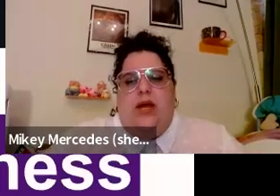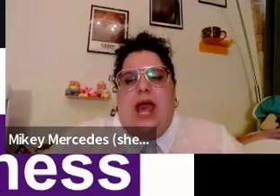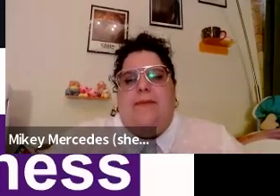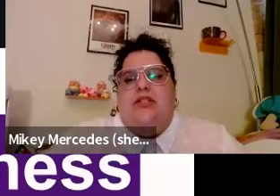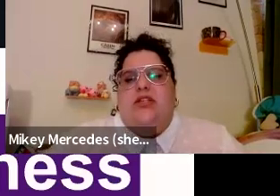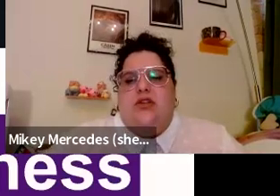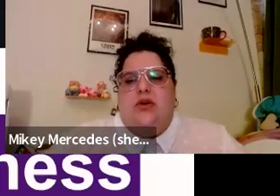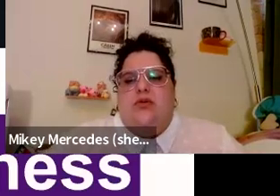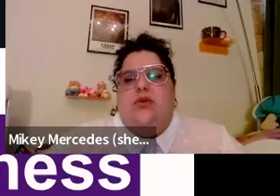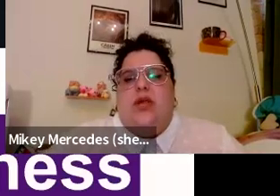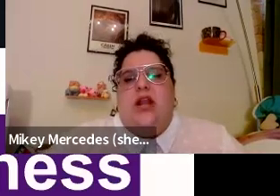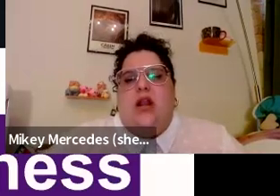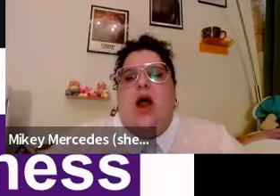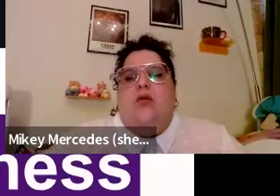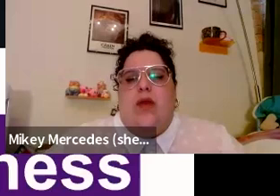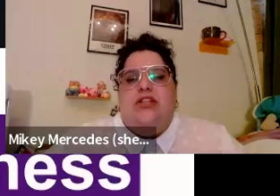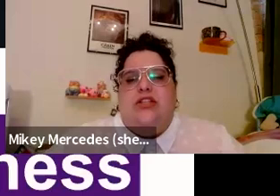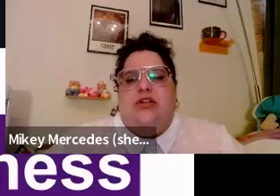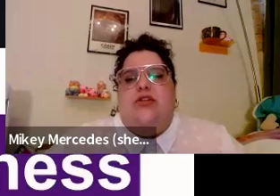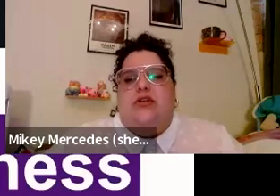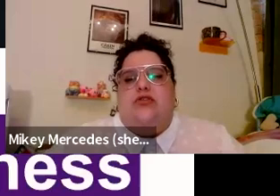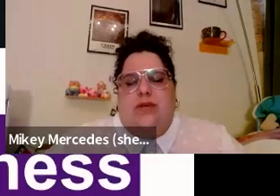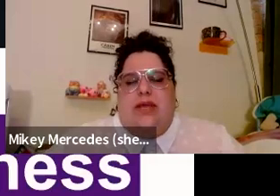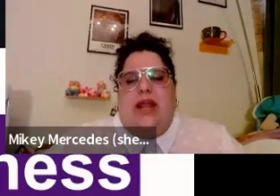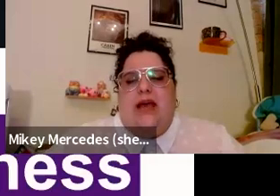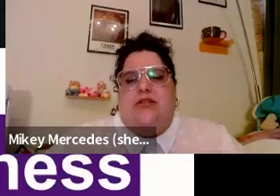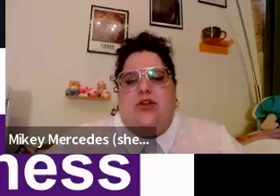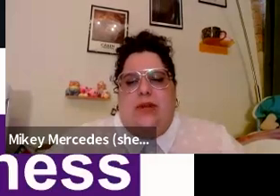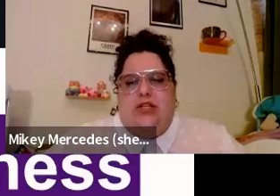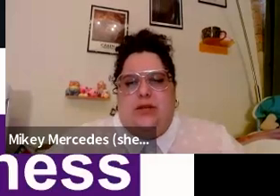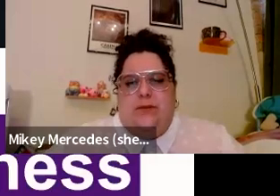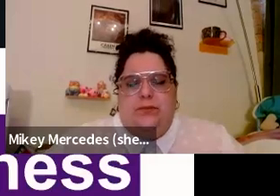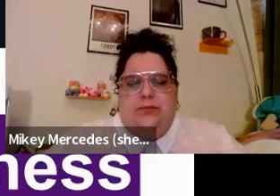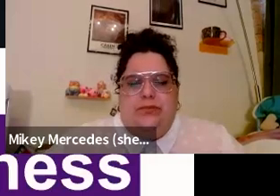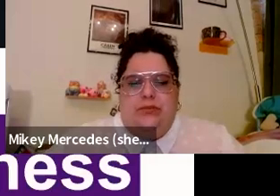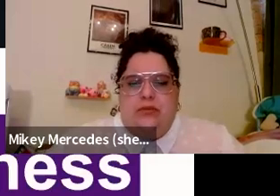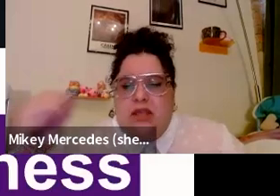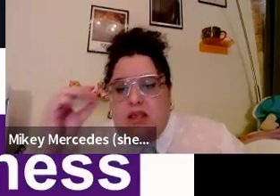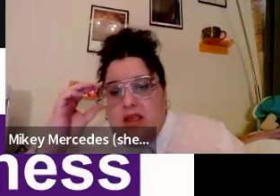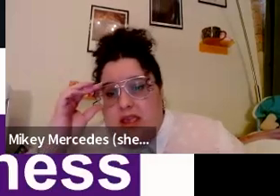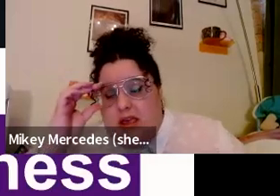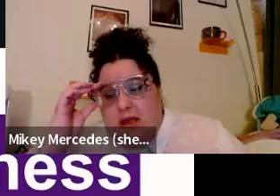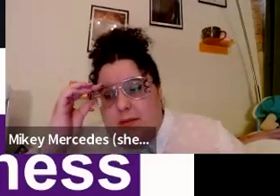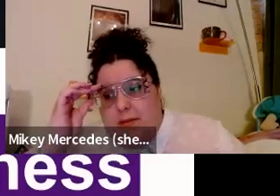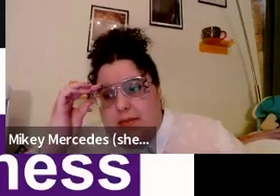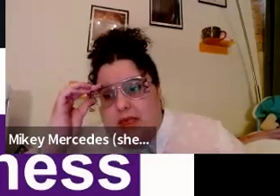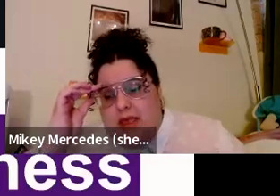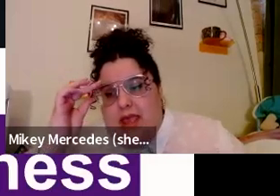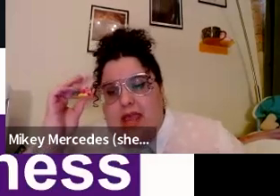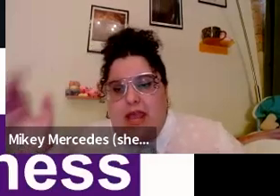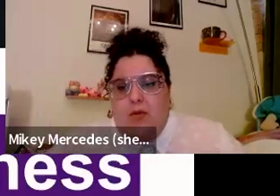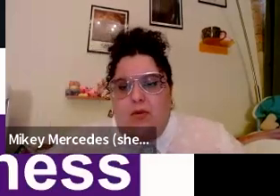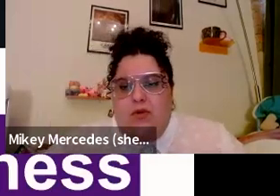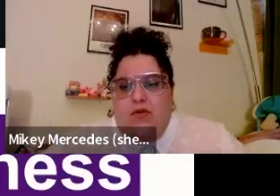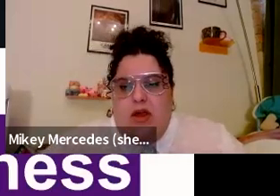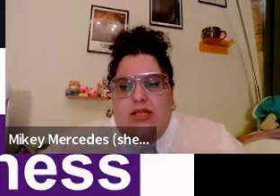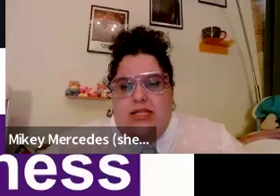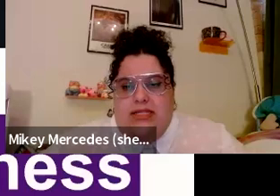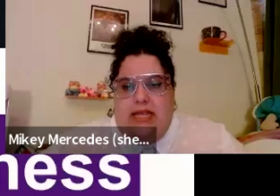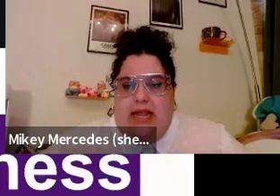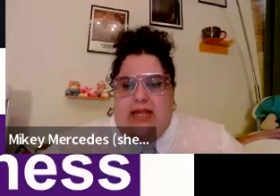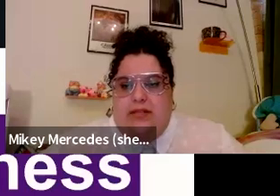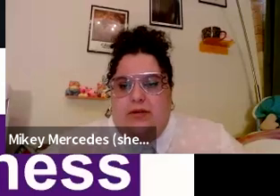her wheelchair. She writes, "When I was still relatively new to the working world, I